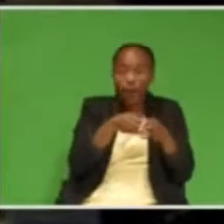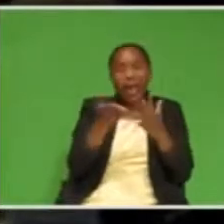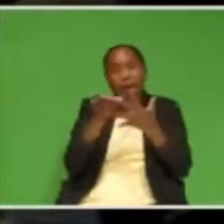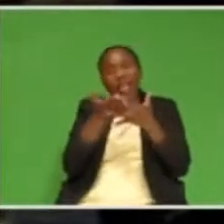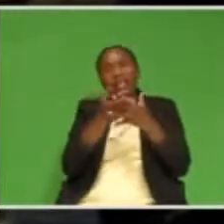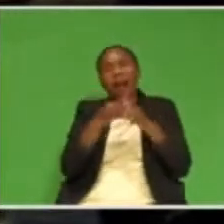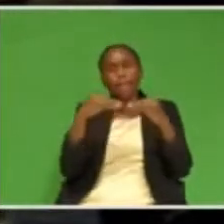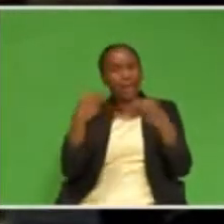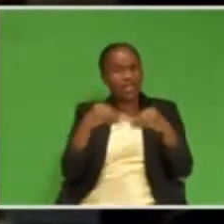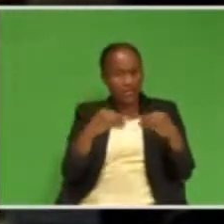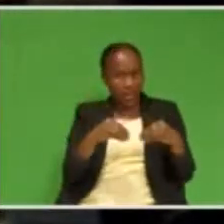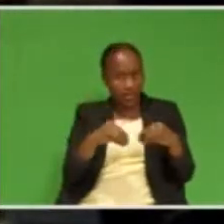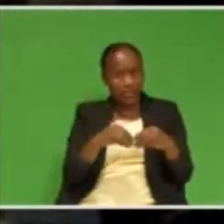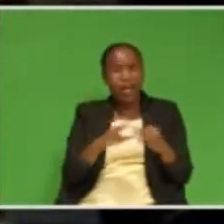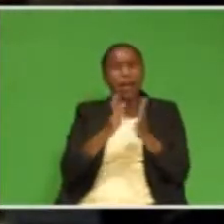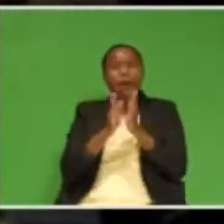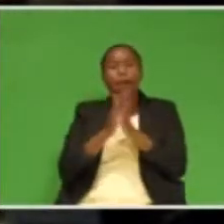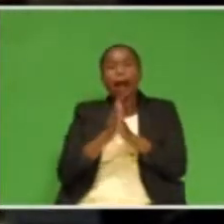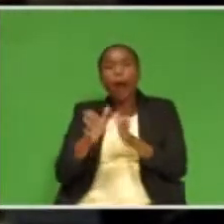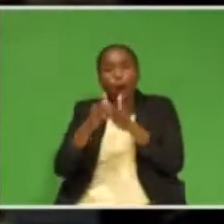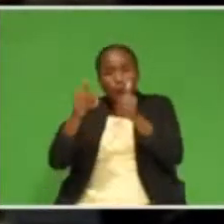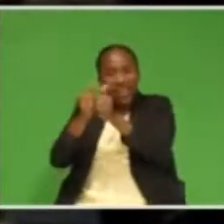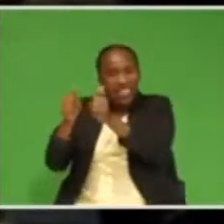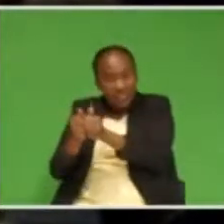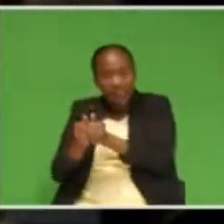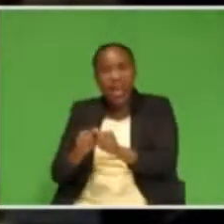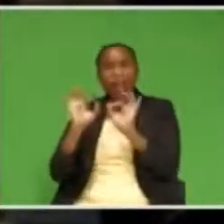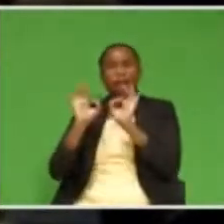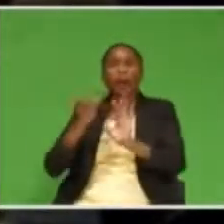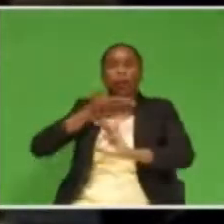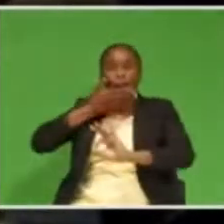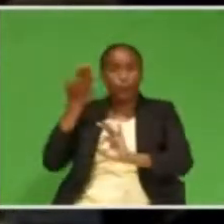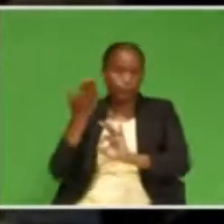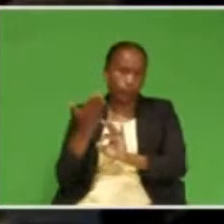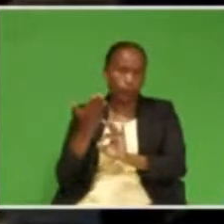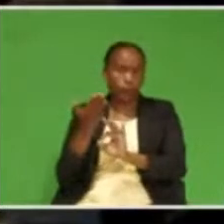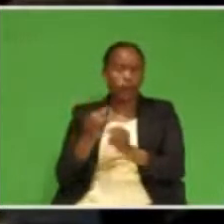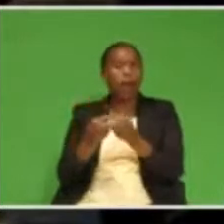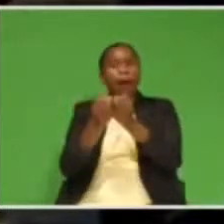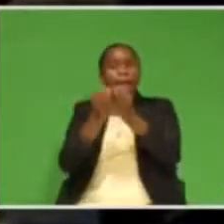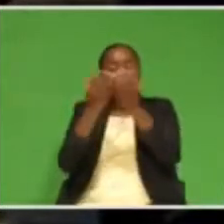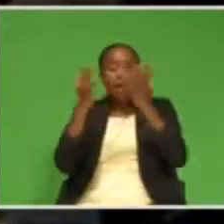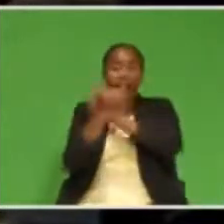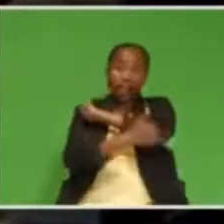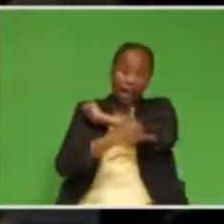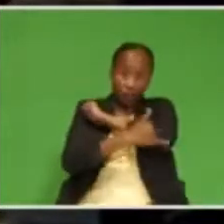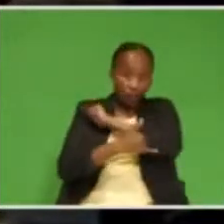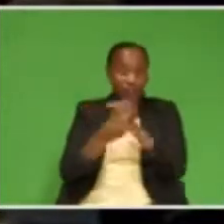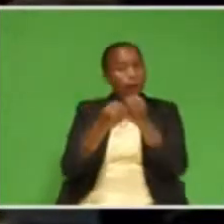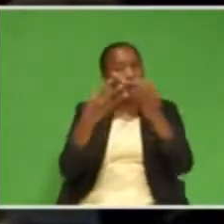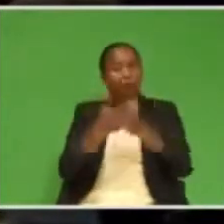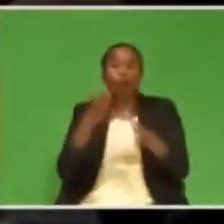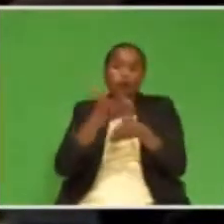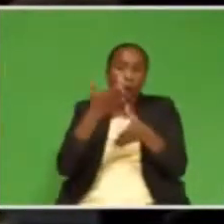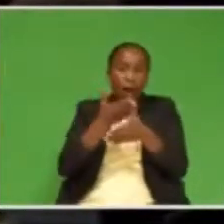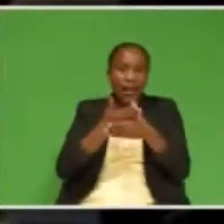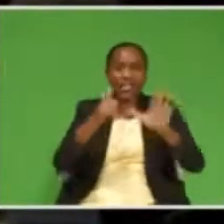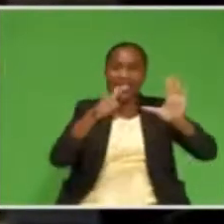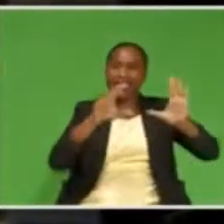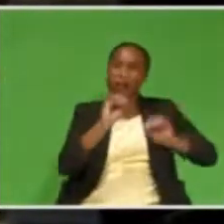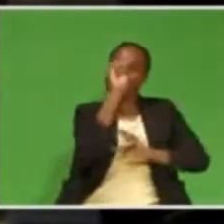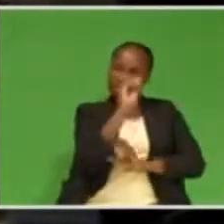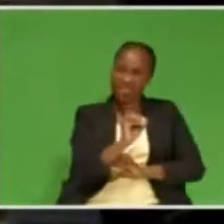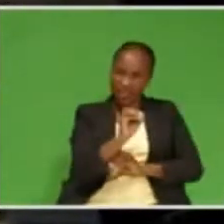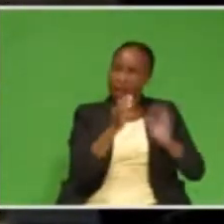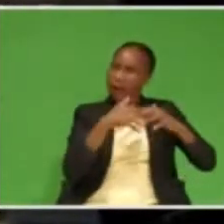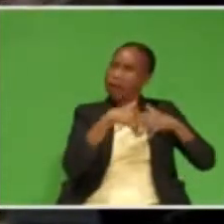cooperatives and informal businesses. In other countries, most of the jobs, almost 60%, are created